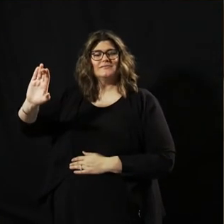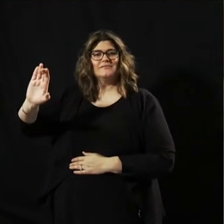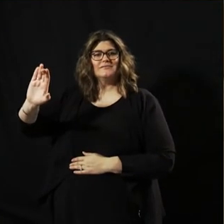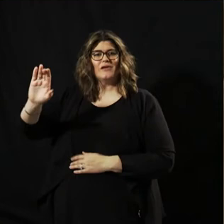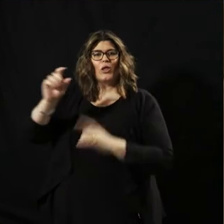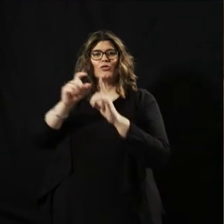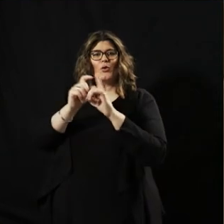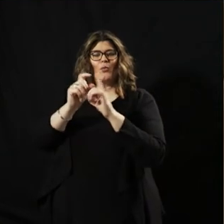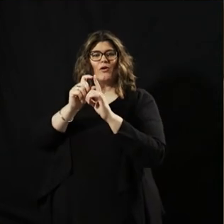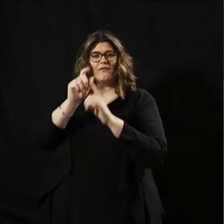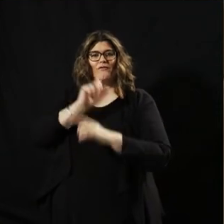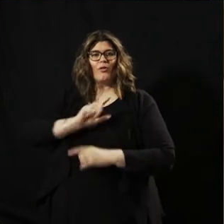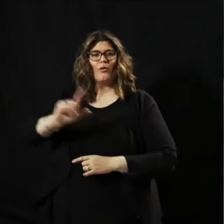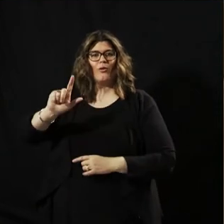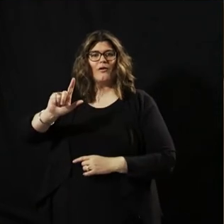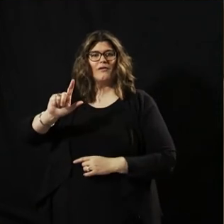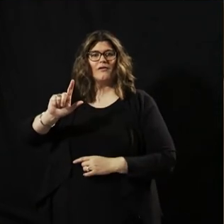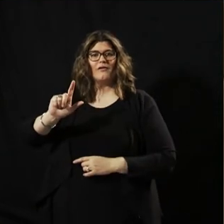The word of the Lord.